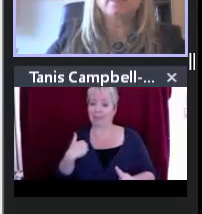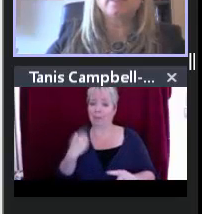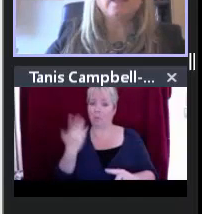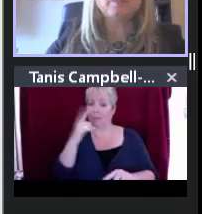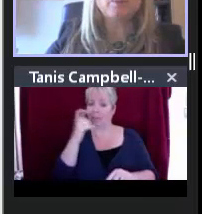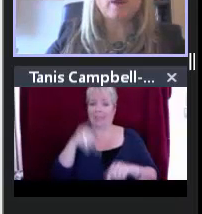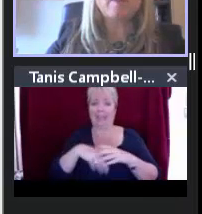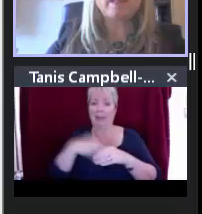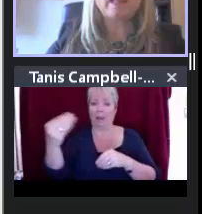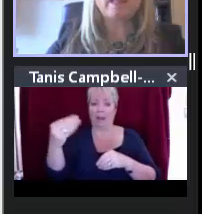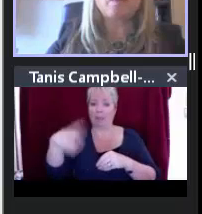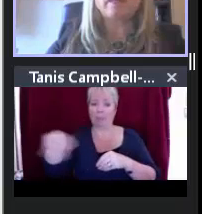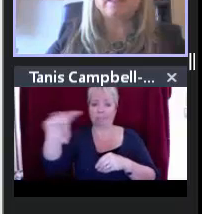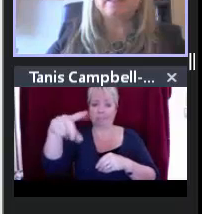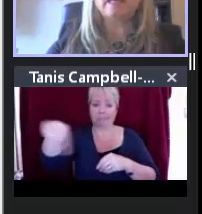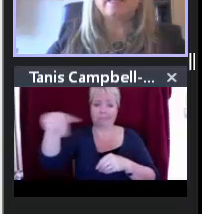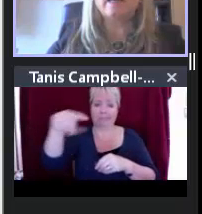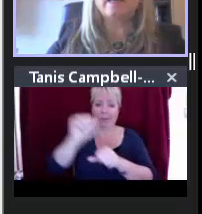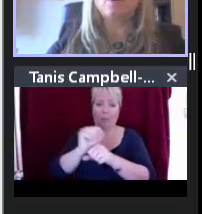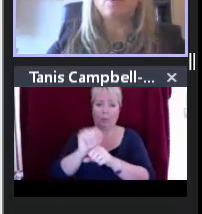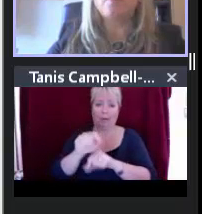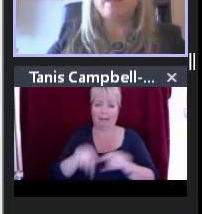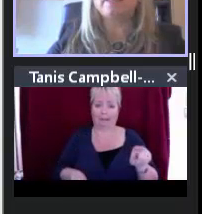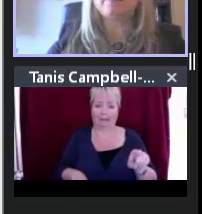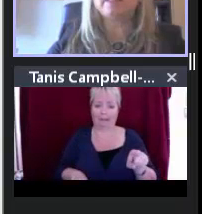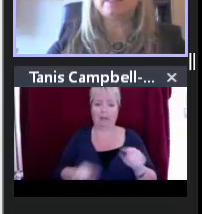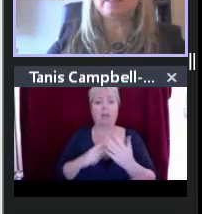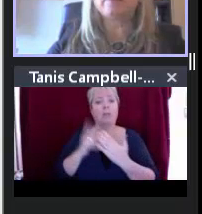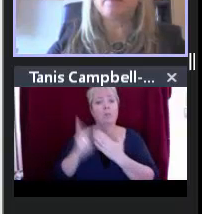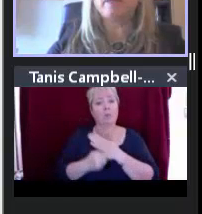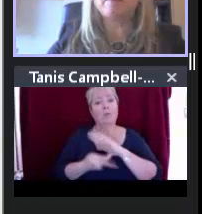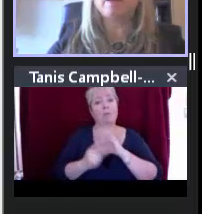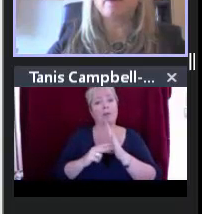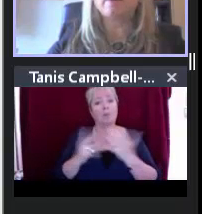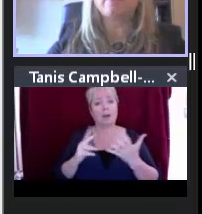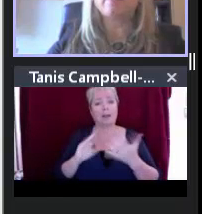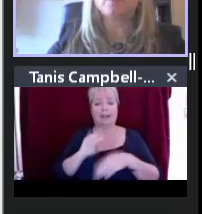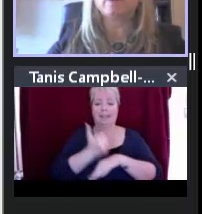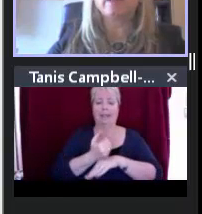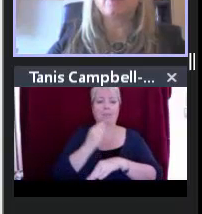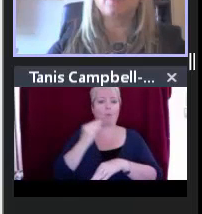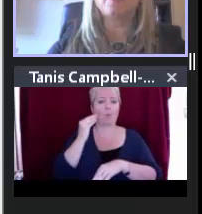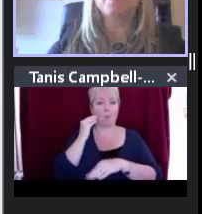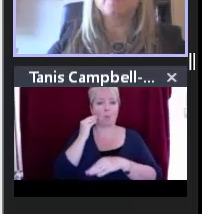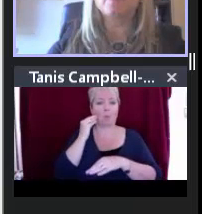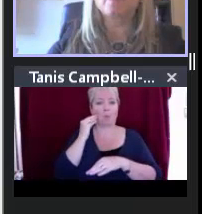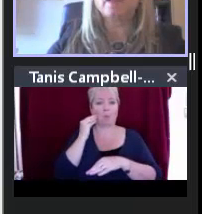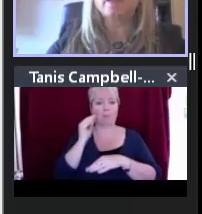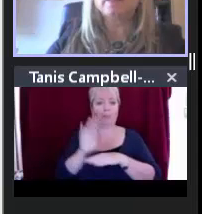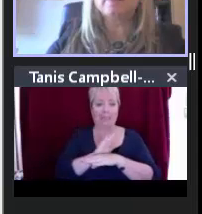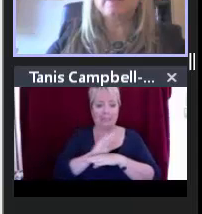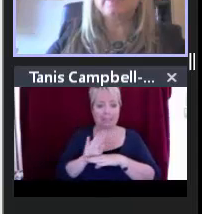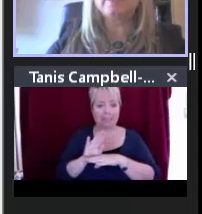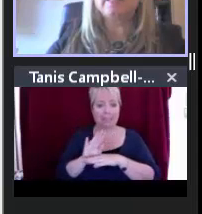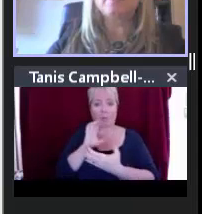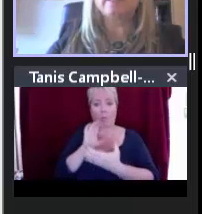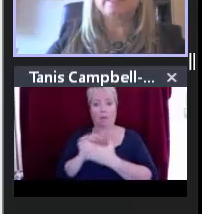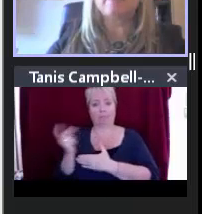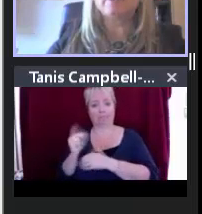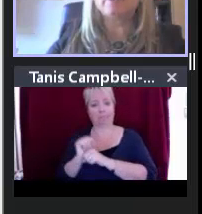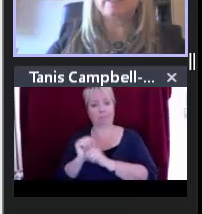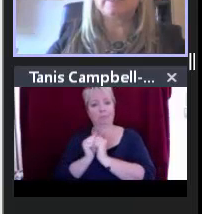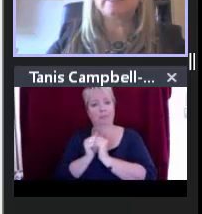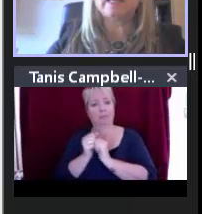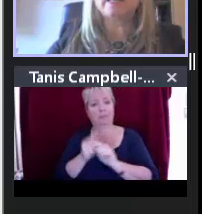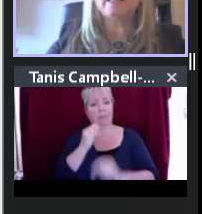work. This program allowed me to set up a home-based business for me and my wife to work at home." So I just think it